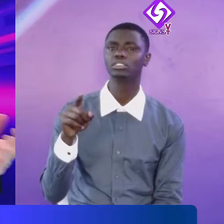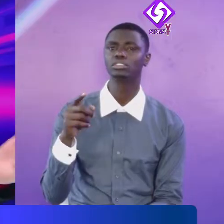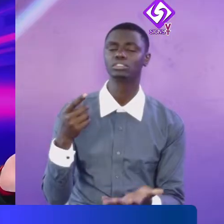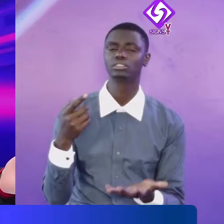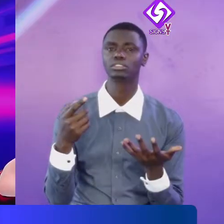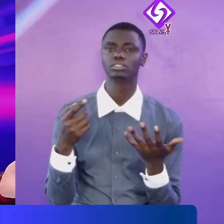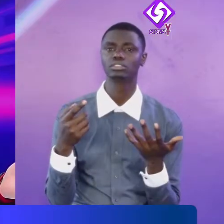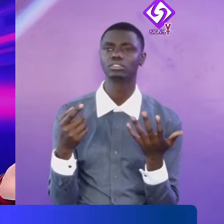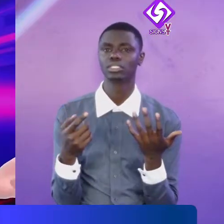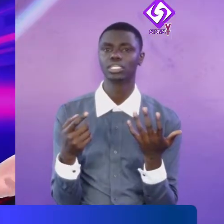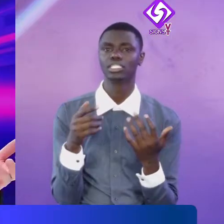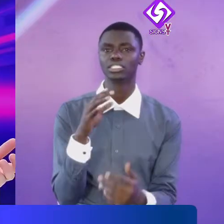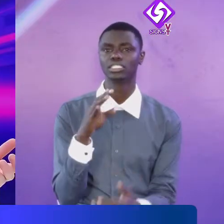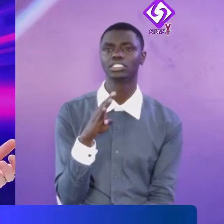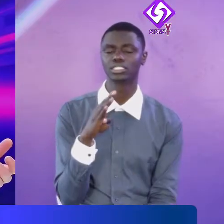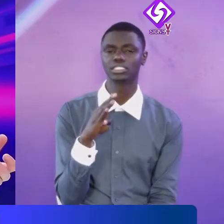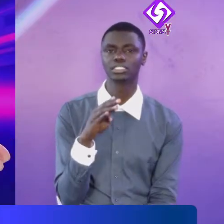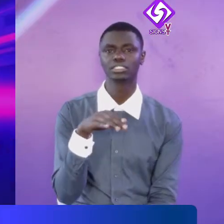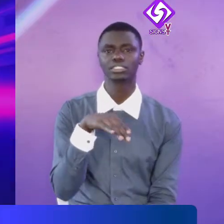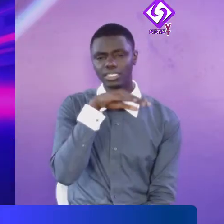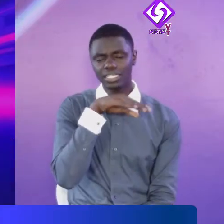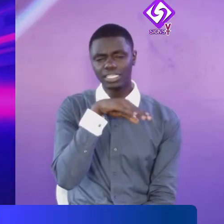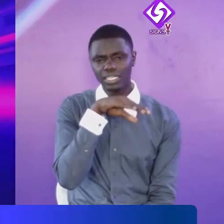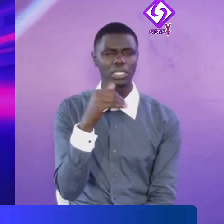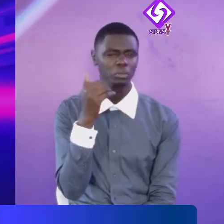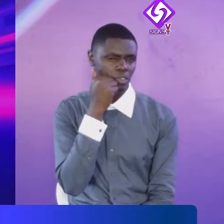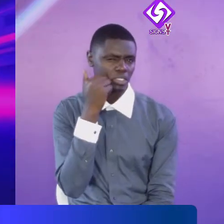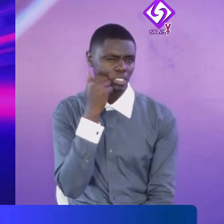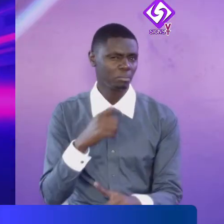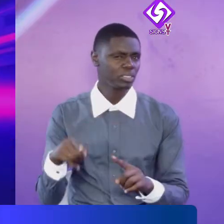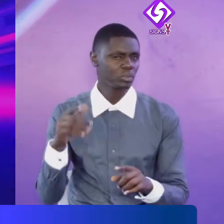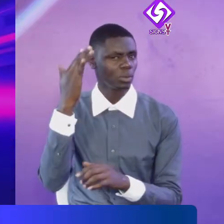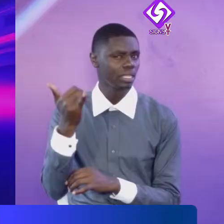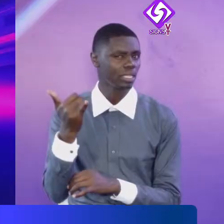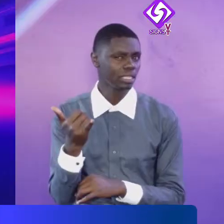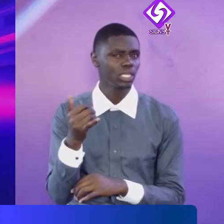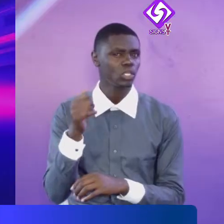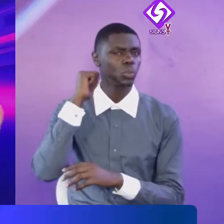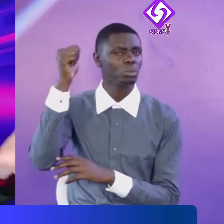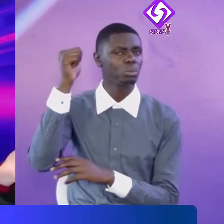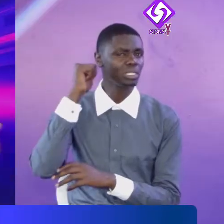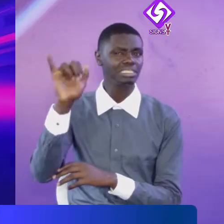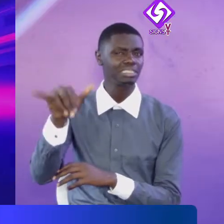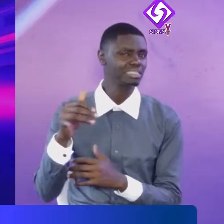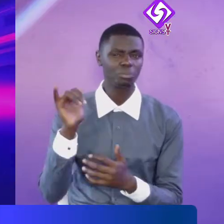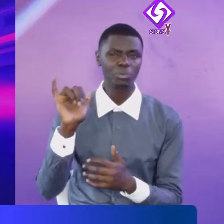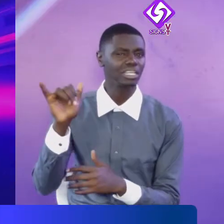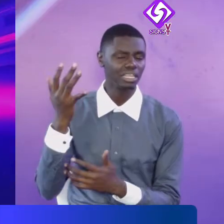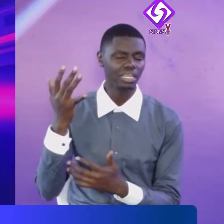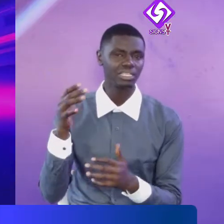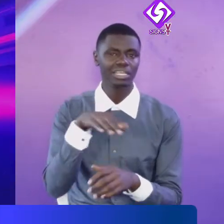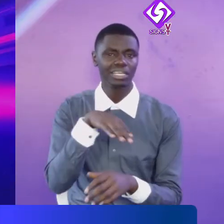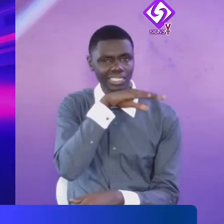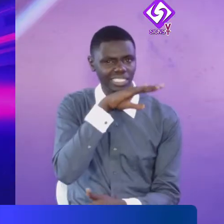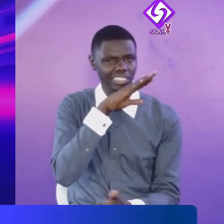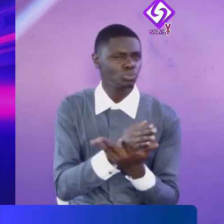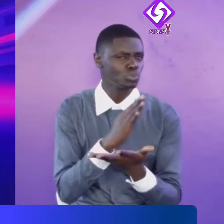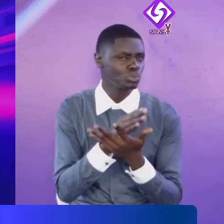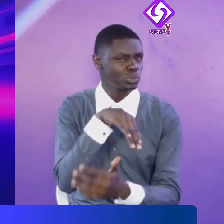Abate Raila Odinga being sick, but then why do we politicize it? And is Raila Odinga really